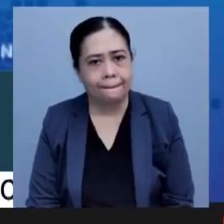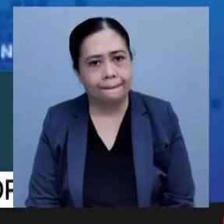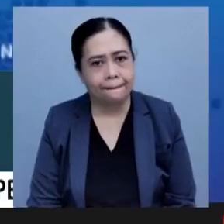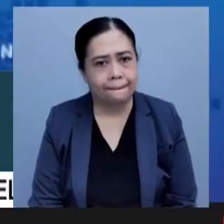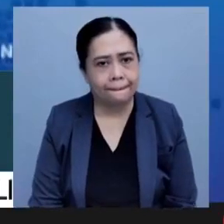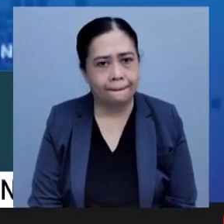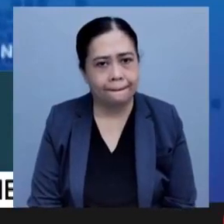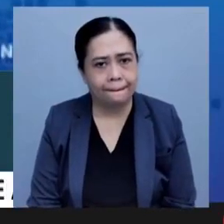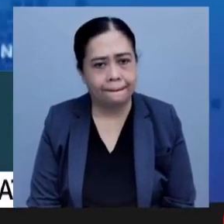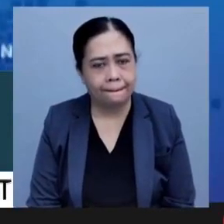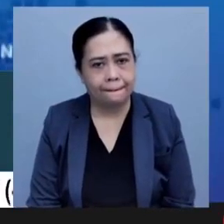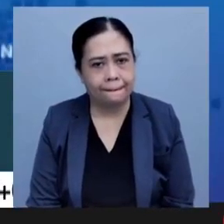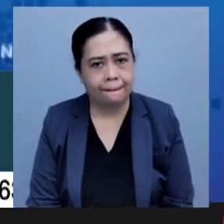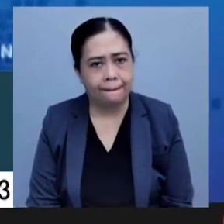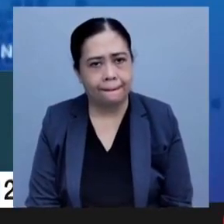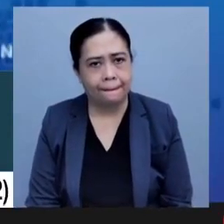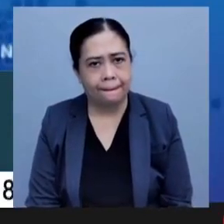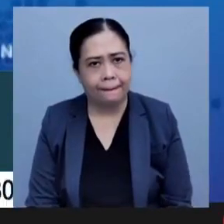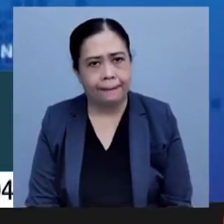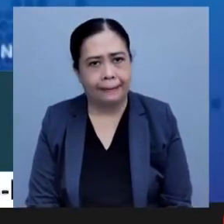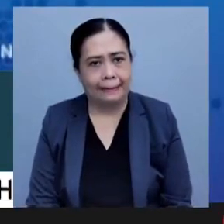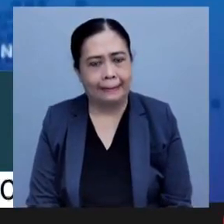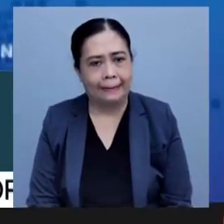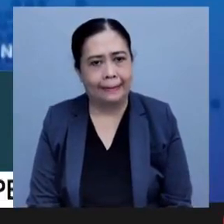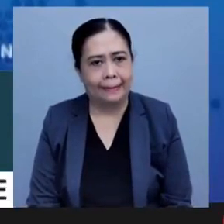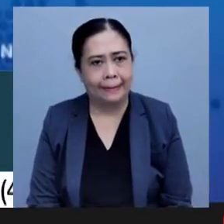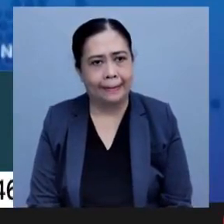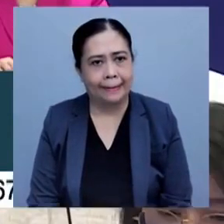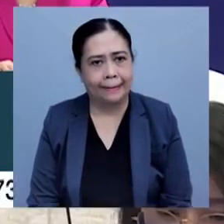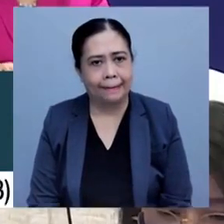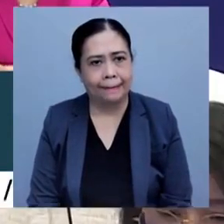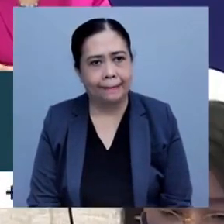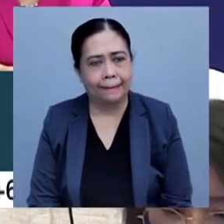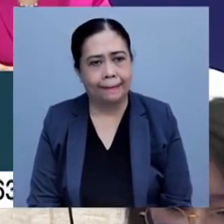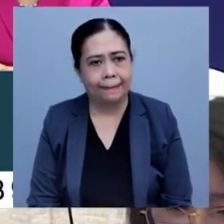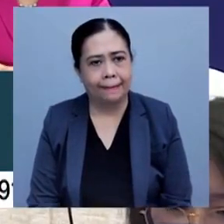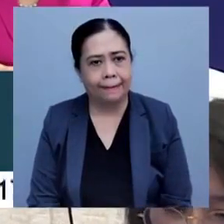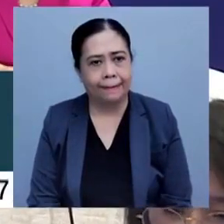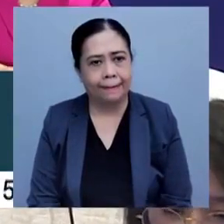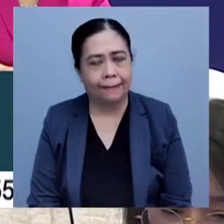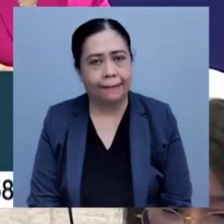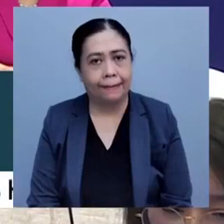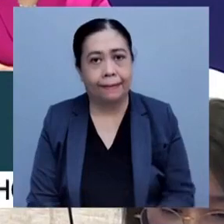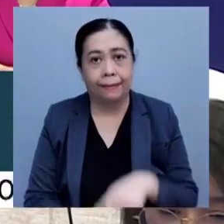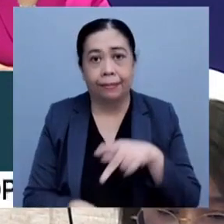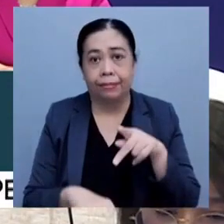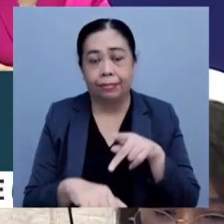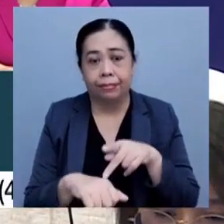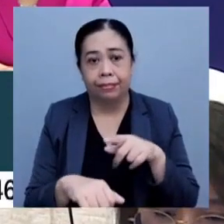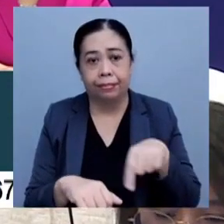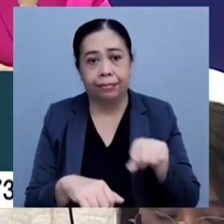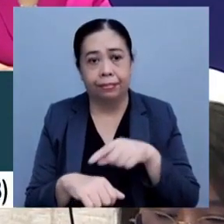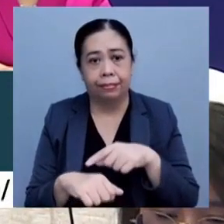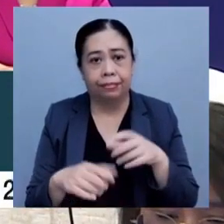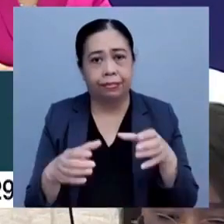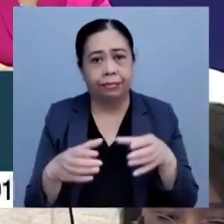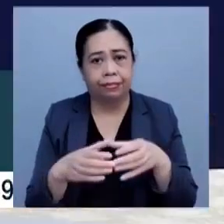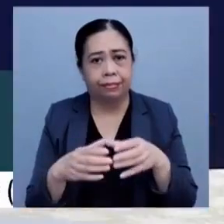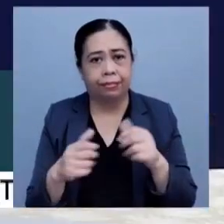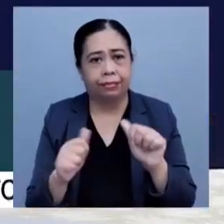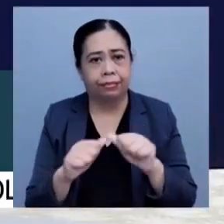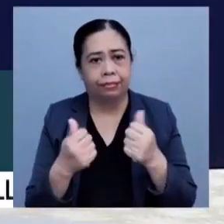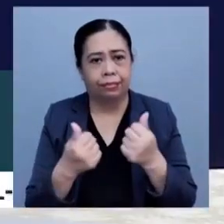by private consumption, and the decelerating inflation is good news. The Philippine Franchise Association is also optimistic of